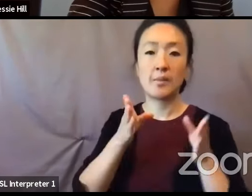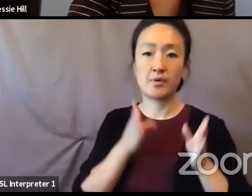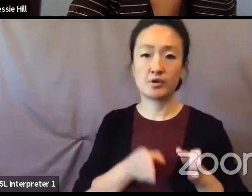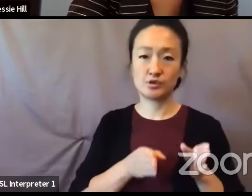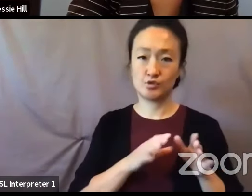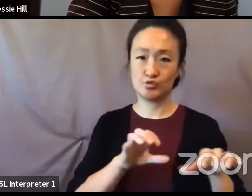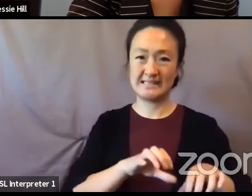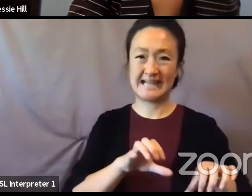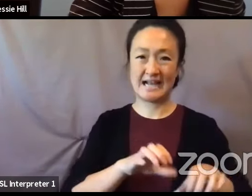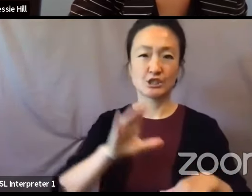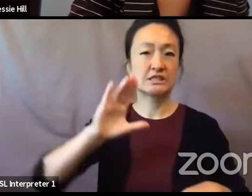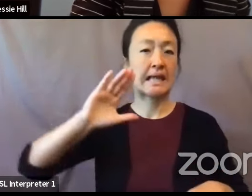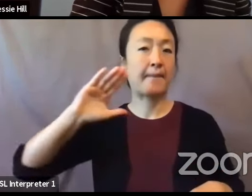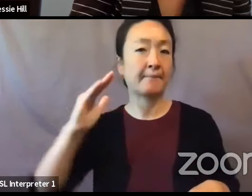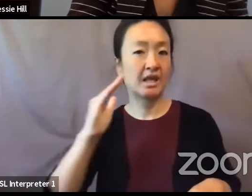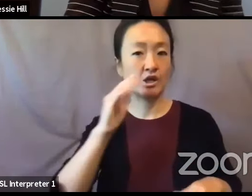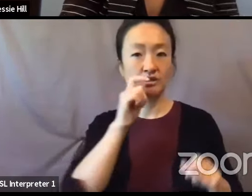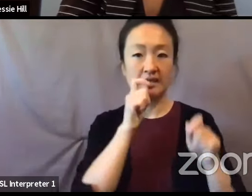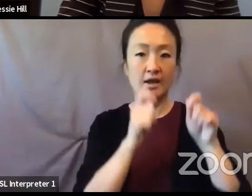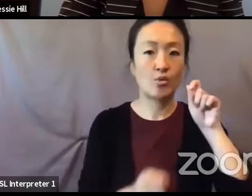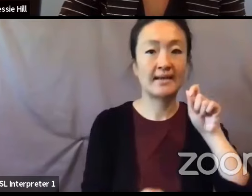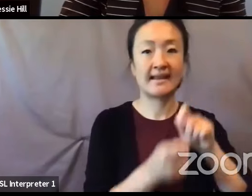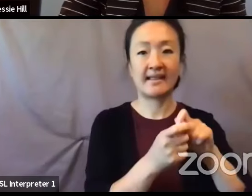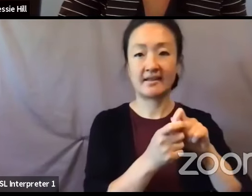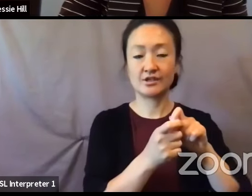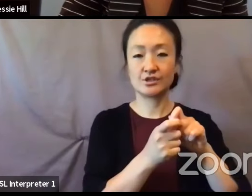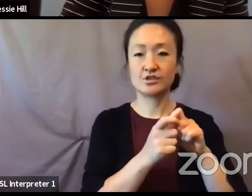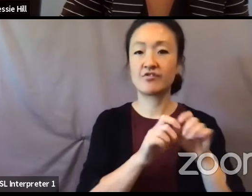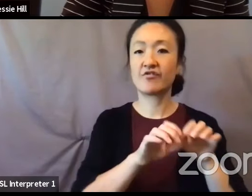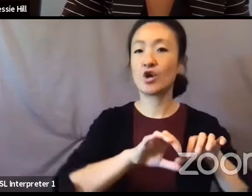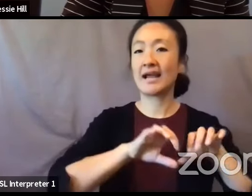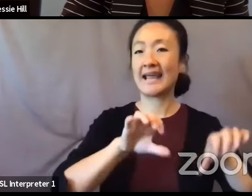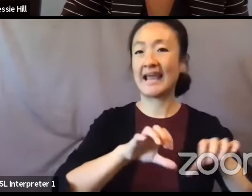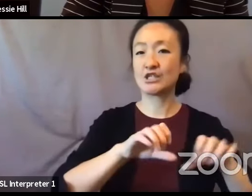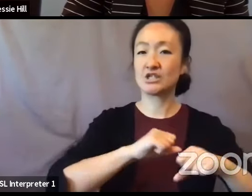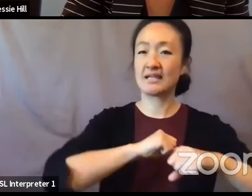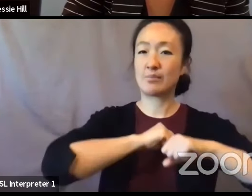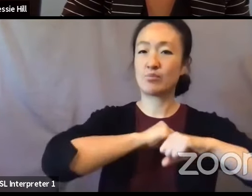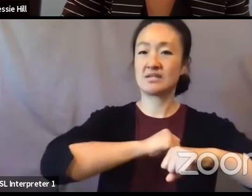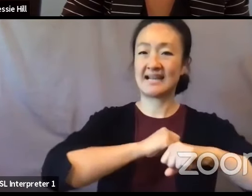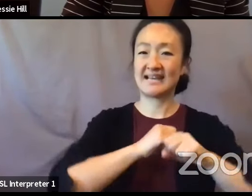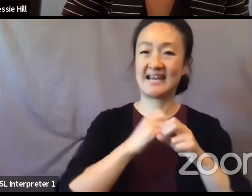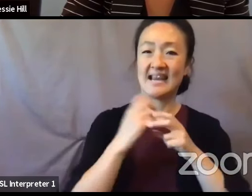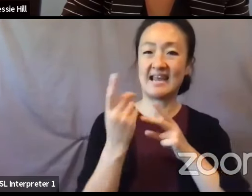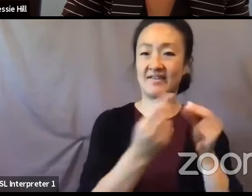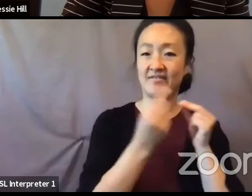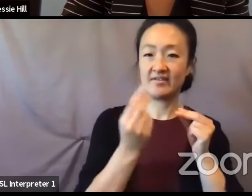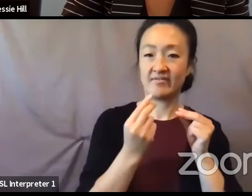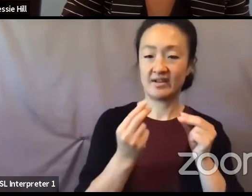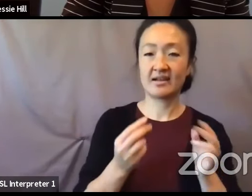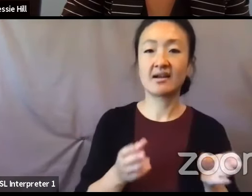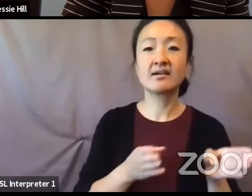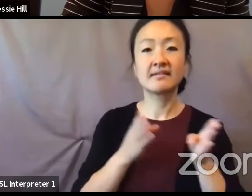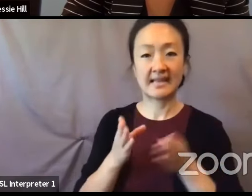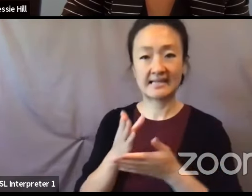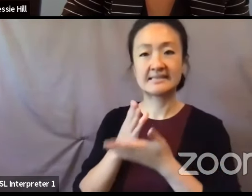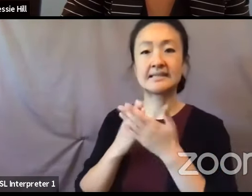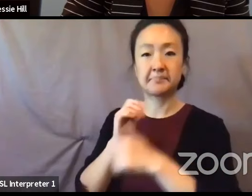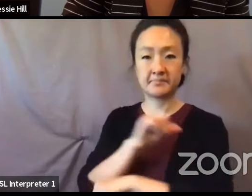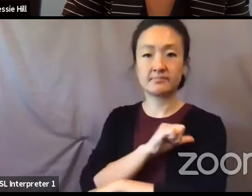to be retaliation for engaging in protected activity. And then, you know, some